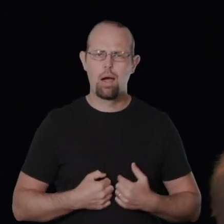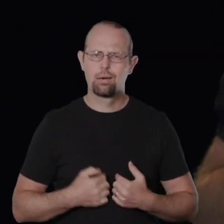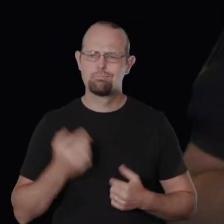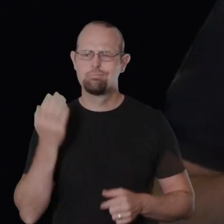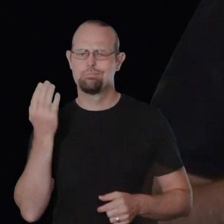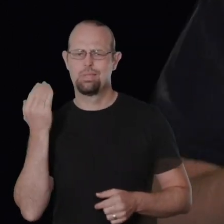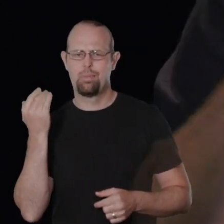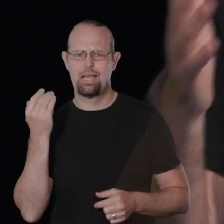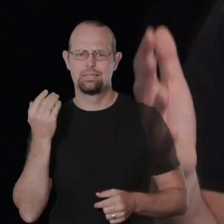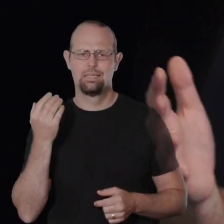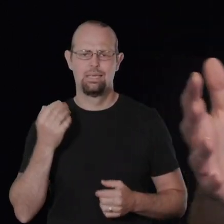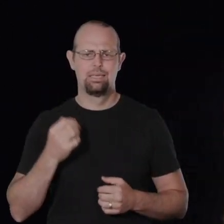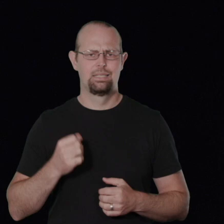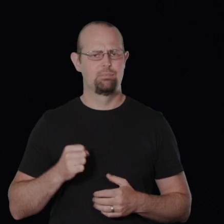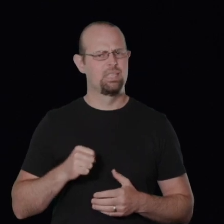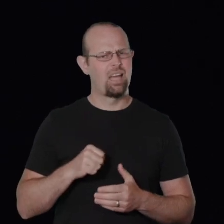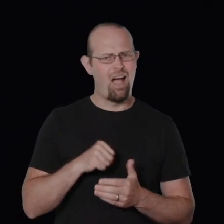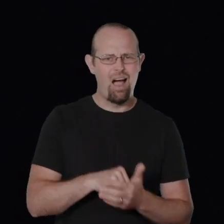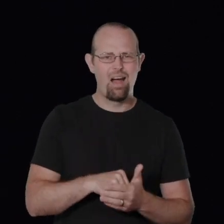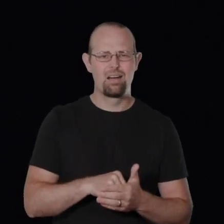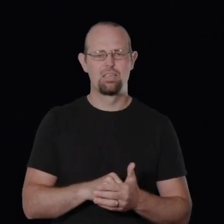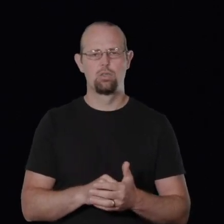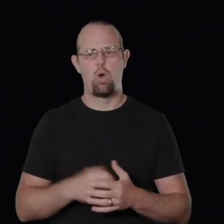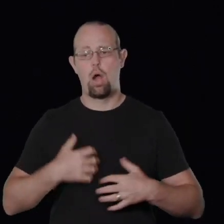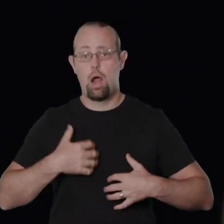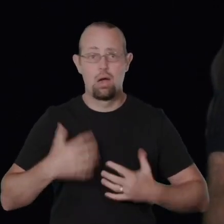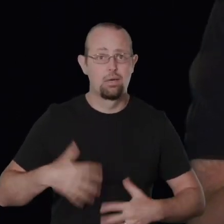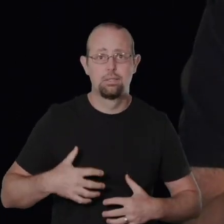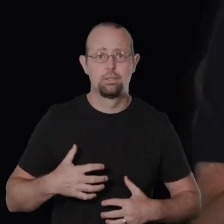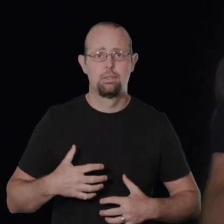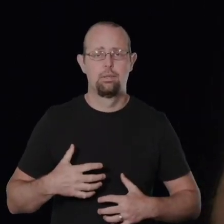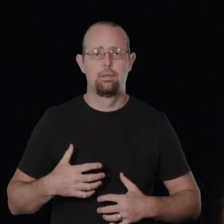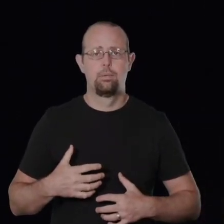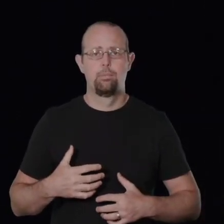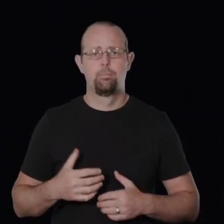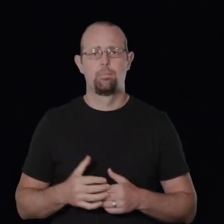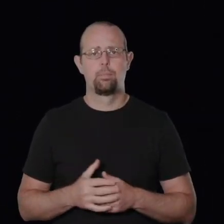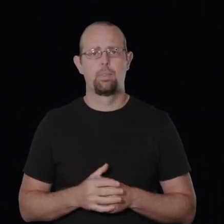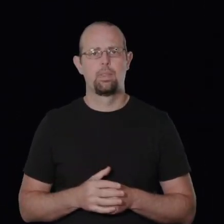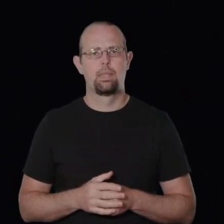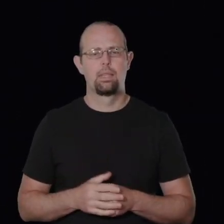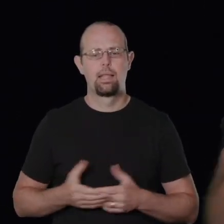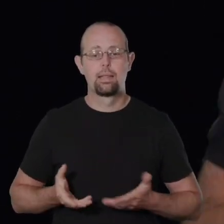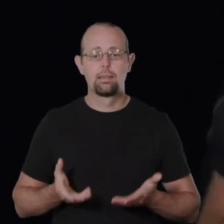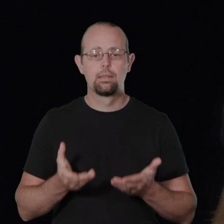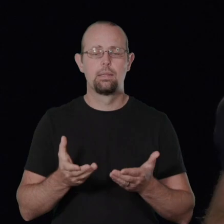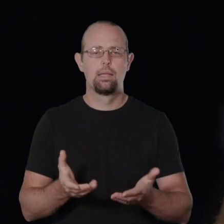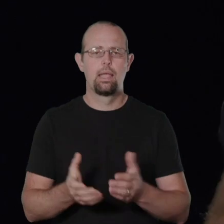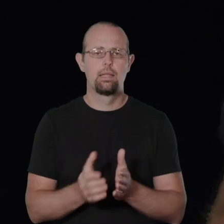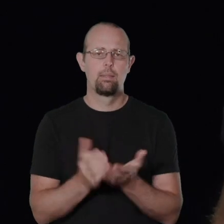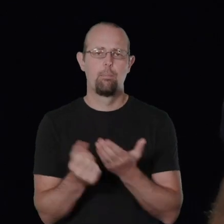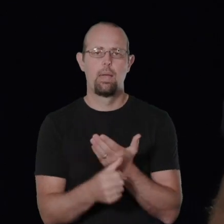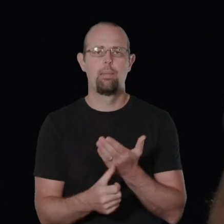hurt to some area of life, to some life experience, to something you're facing. Let the word soften your heart